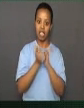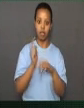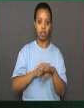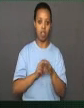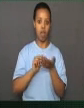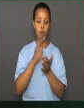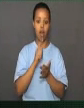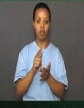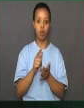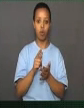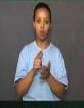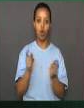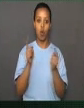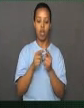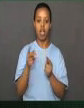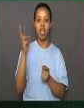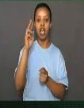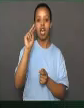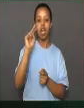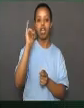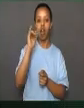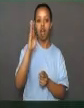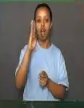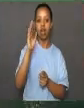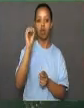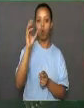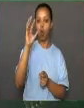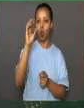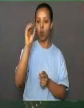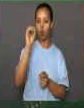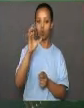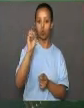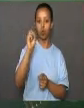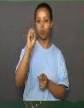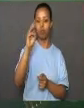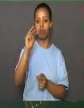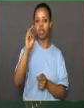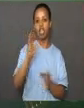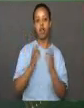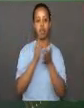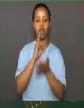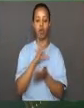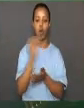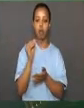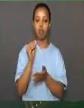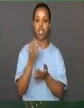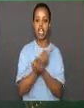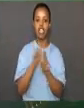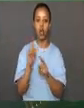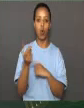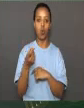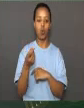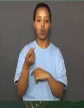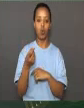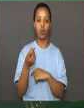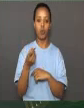transcription, it travels to the ribosome. We learned that free amino acids are